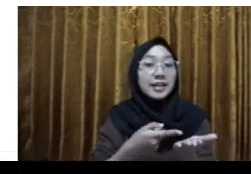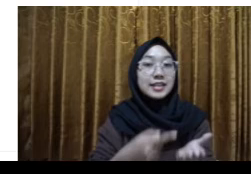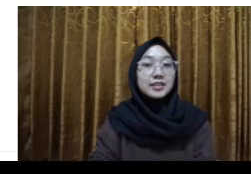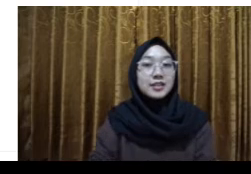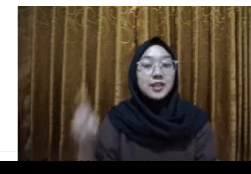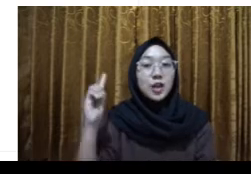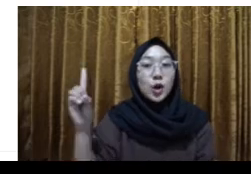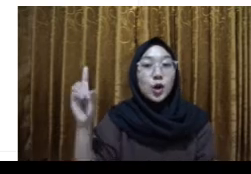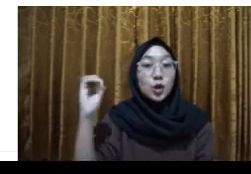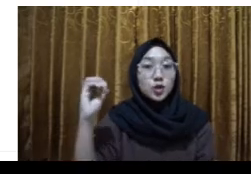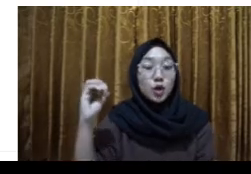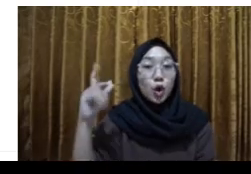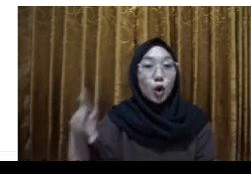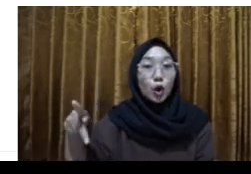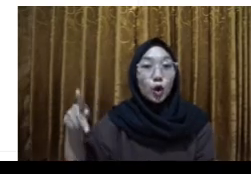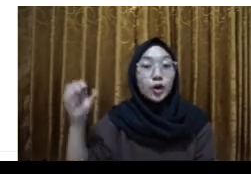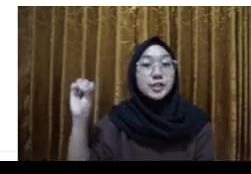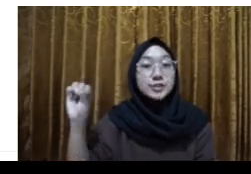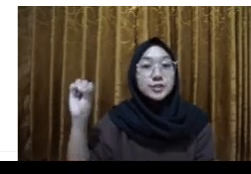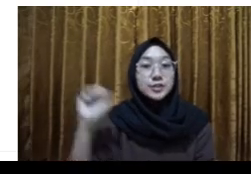ya. Coba file docs kita